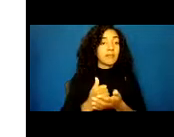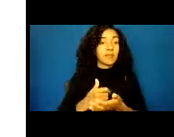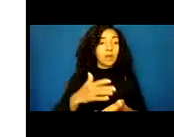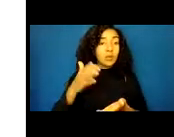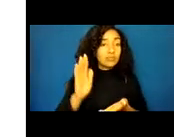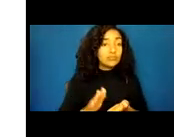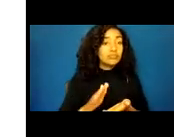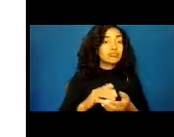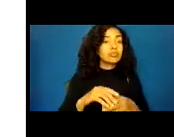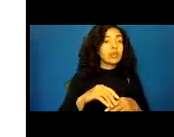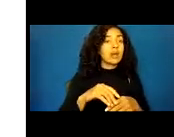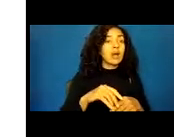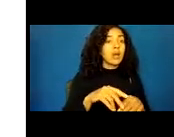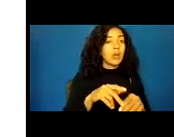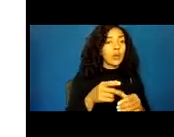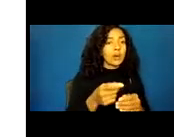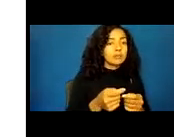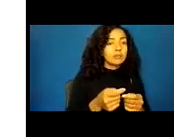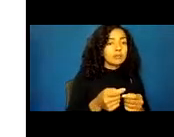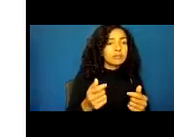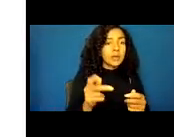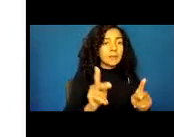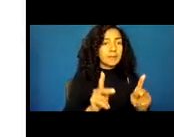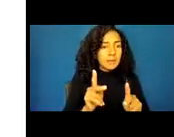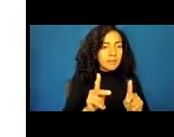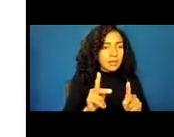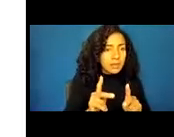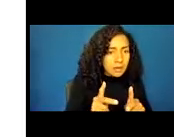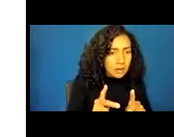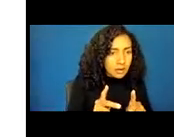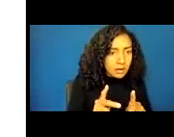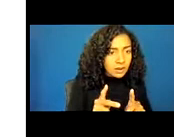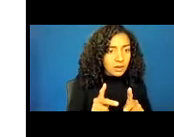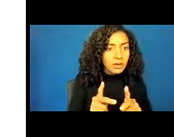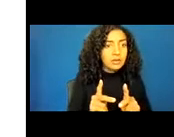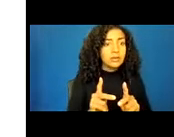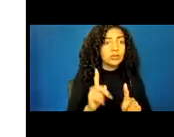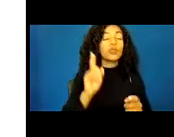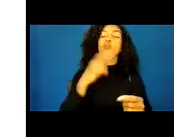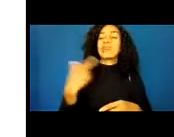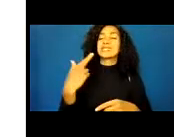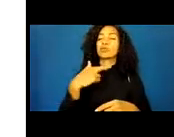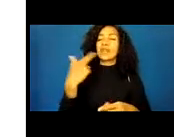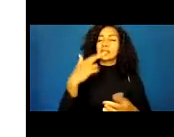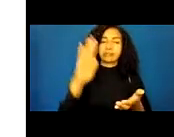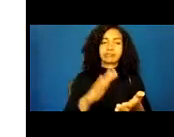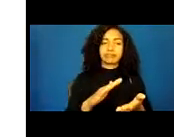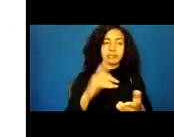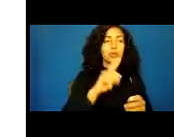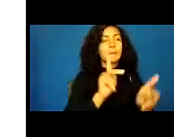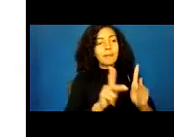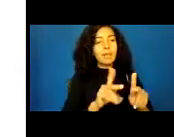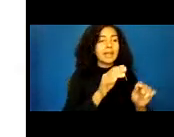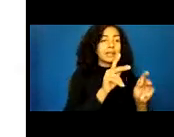families, and communities. The impacts long-term effects on cultural or family